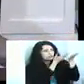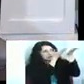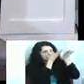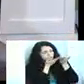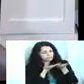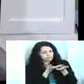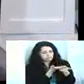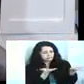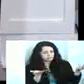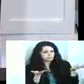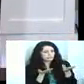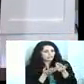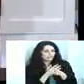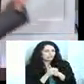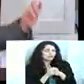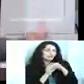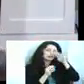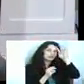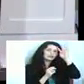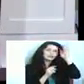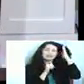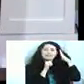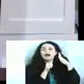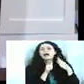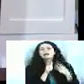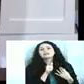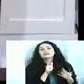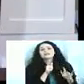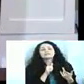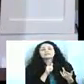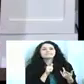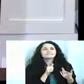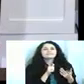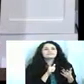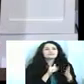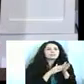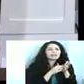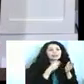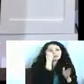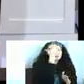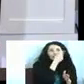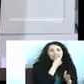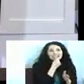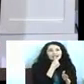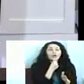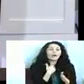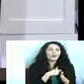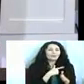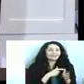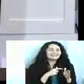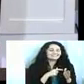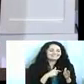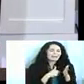out there. Not to paint the pretty picture. Oh, we're good at painting pity pictures.